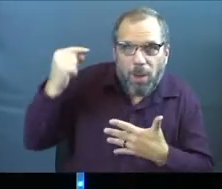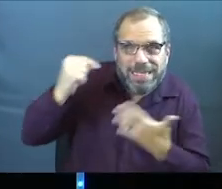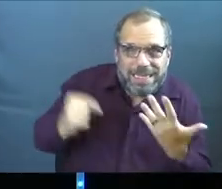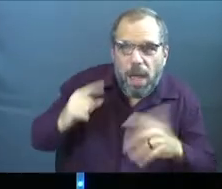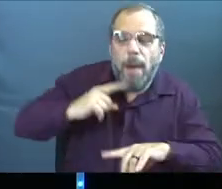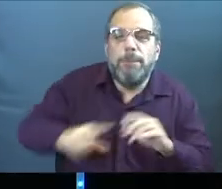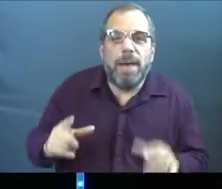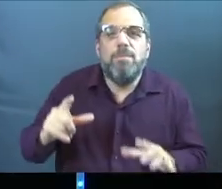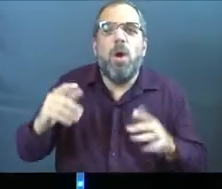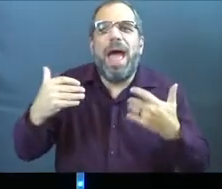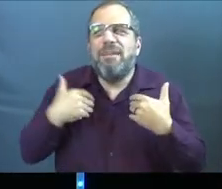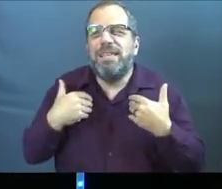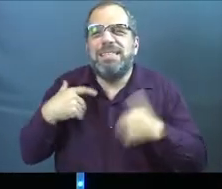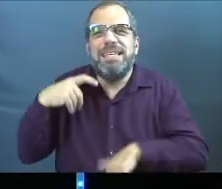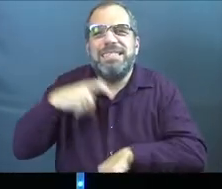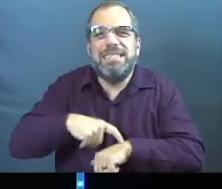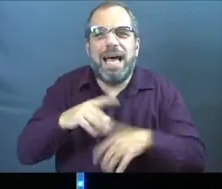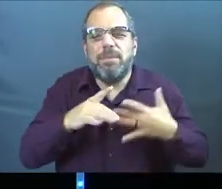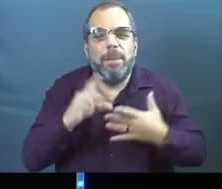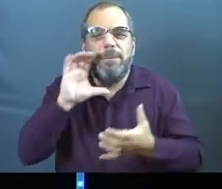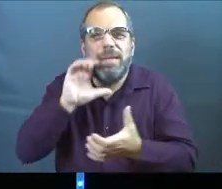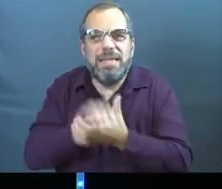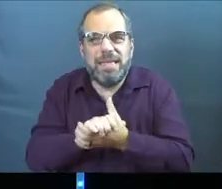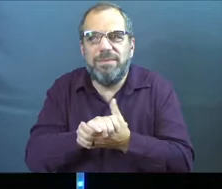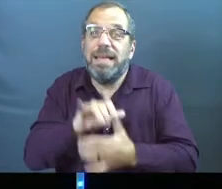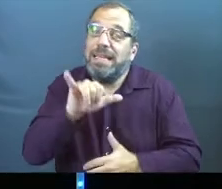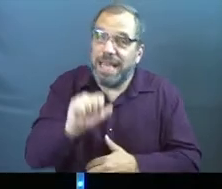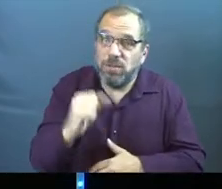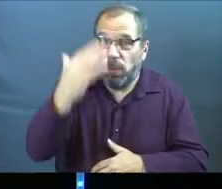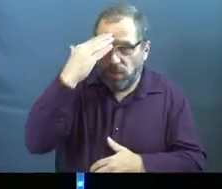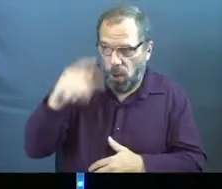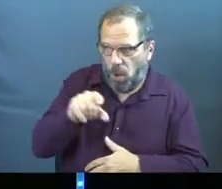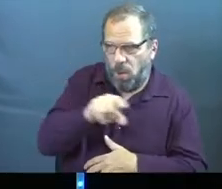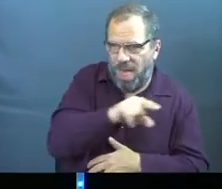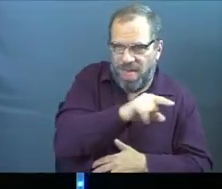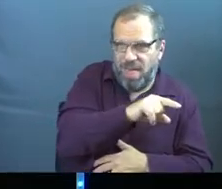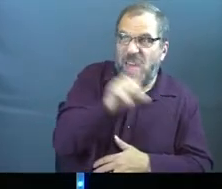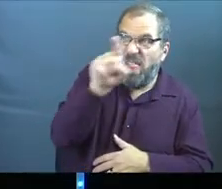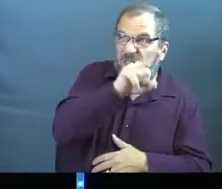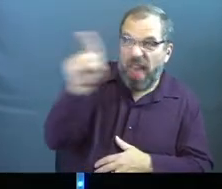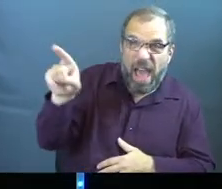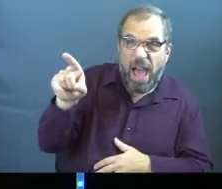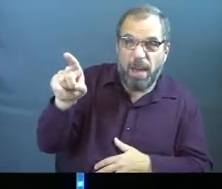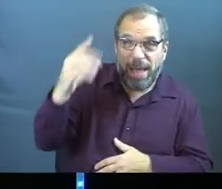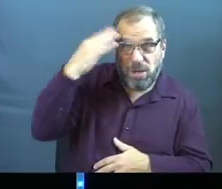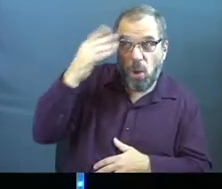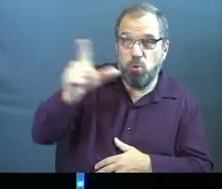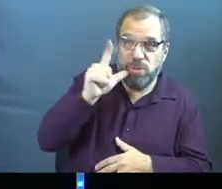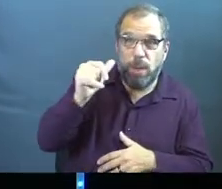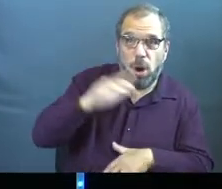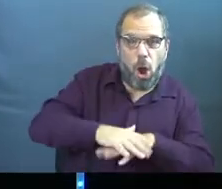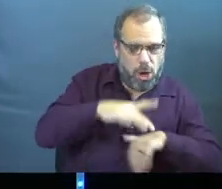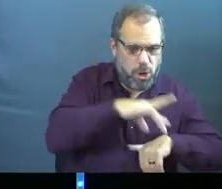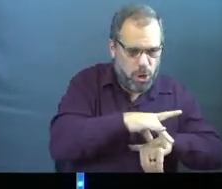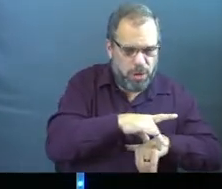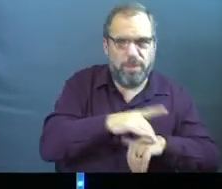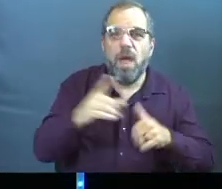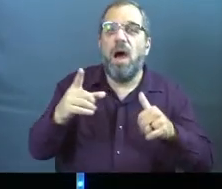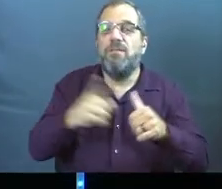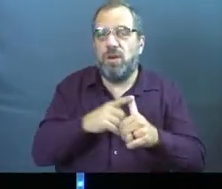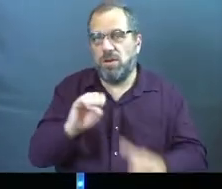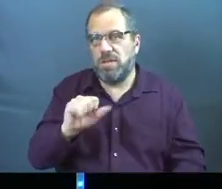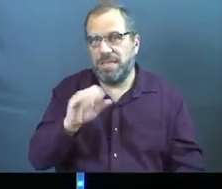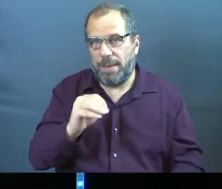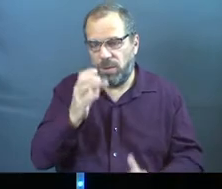yet. But we do have this moment that leads us to believe that the answer is yes, that we will remember and know our loved ones. So this is 1